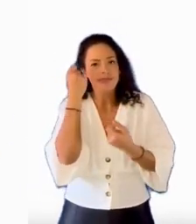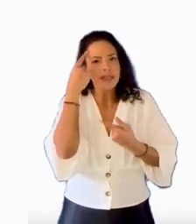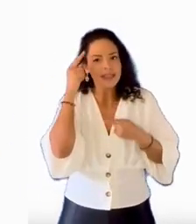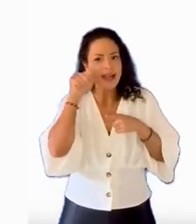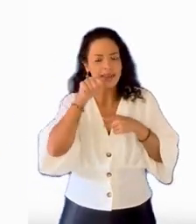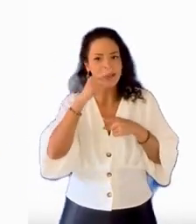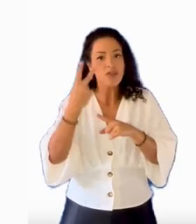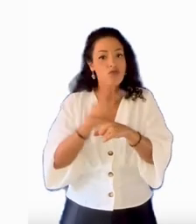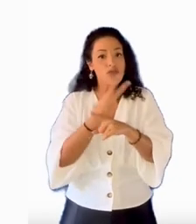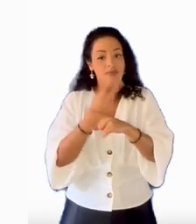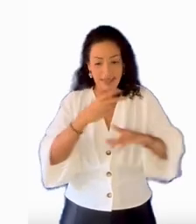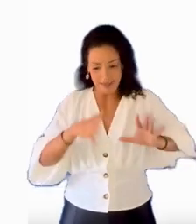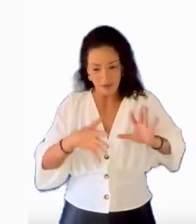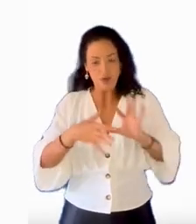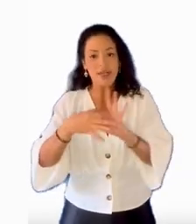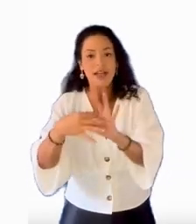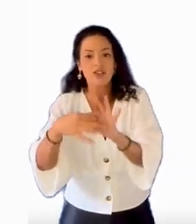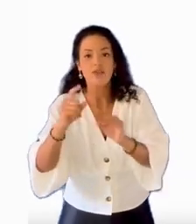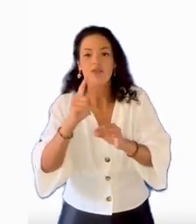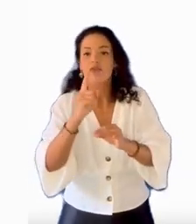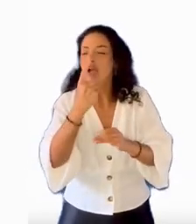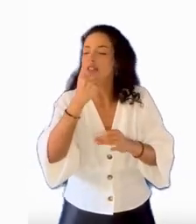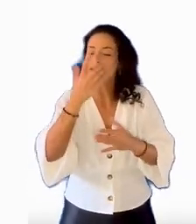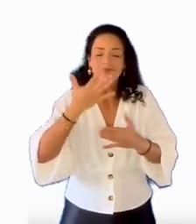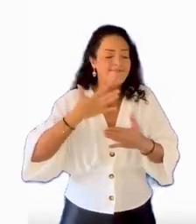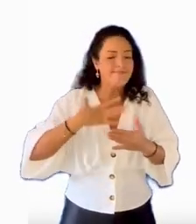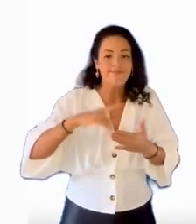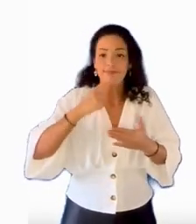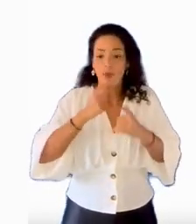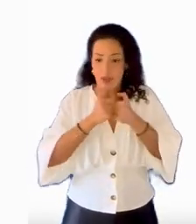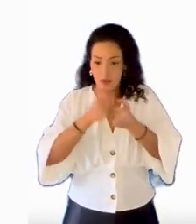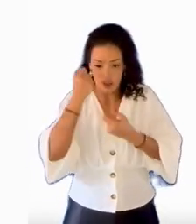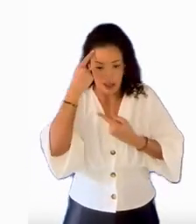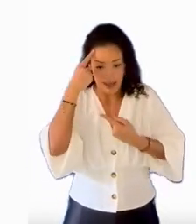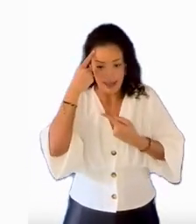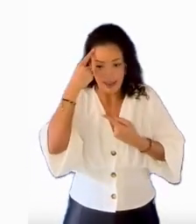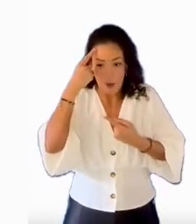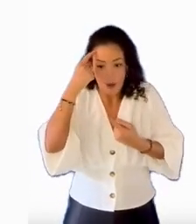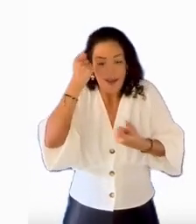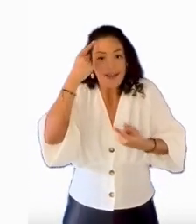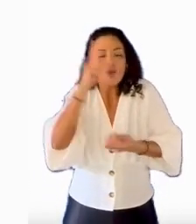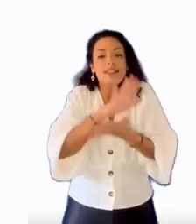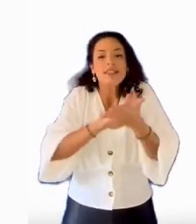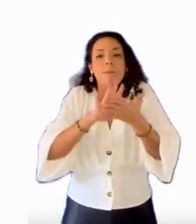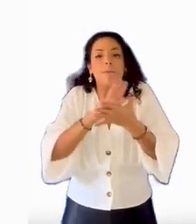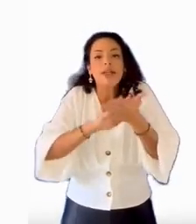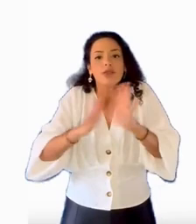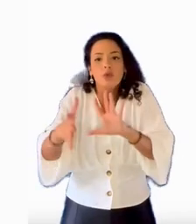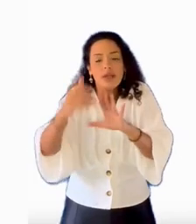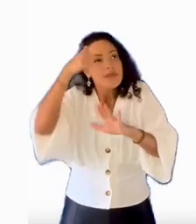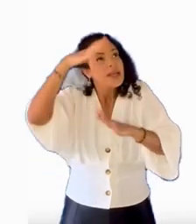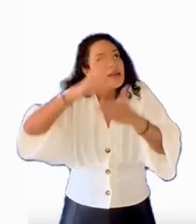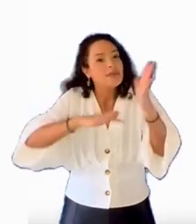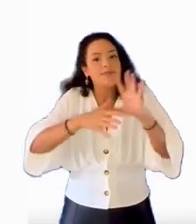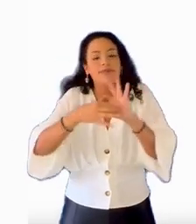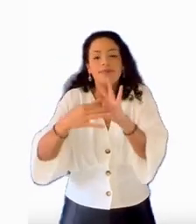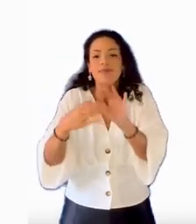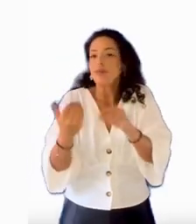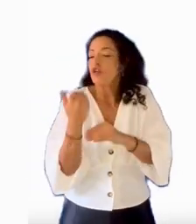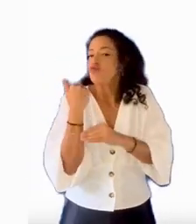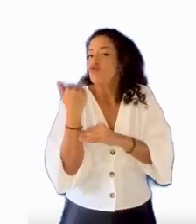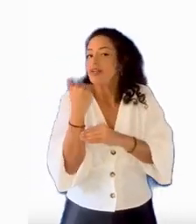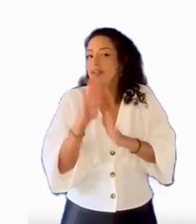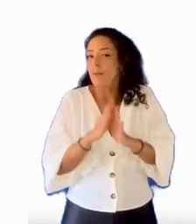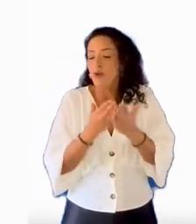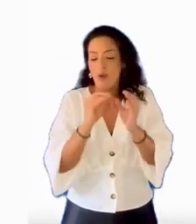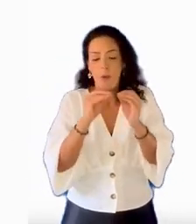of reconnection, in fact, first demands that we appreciate the idea of what it means to experience connection. In her recent book, Atlas of the Heart, Brené